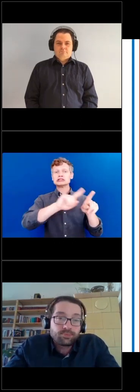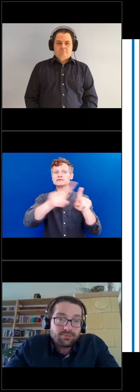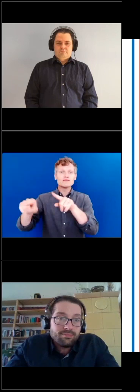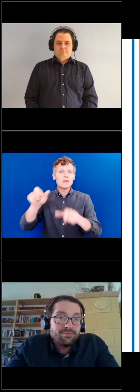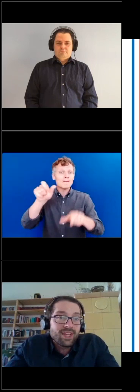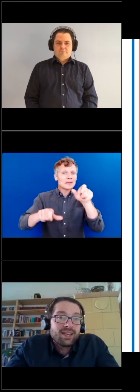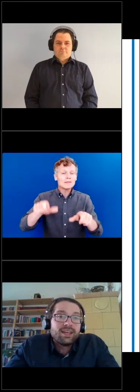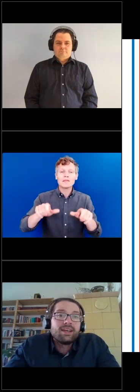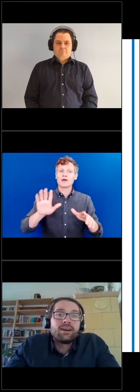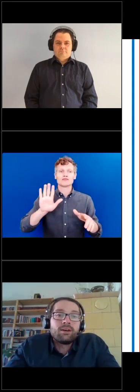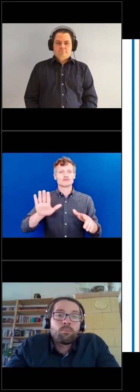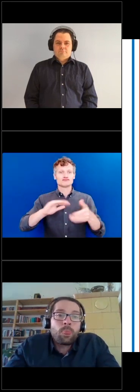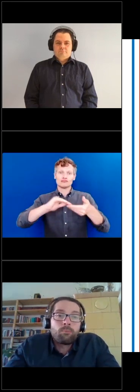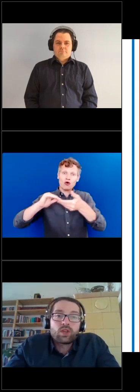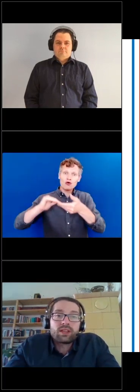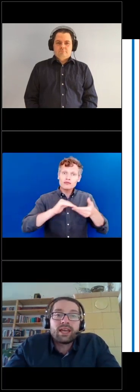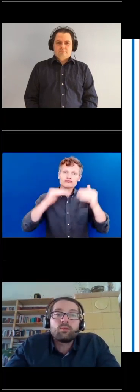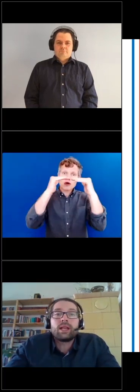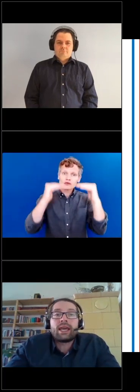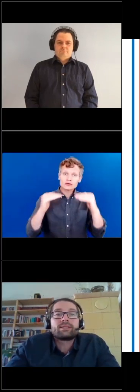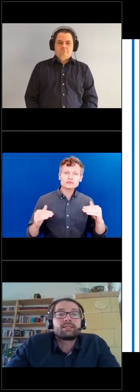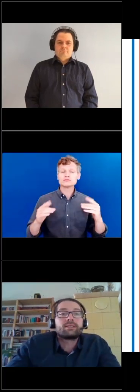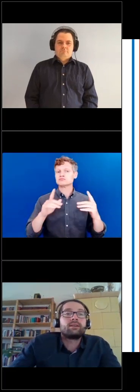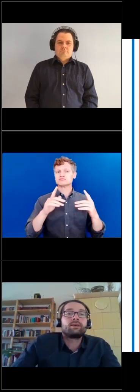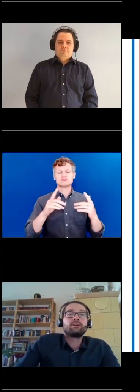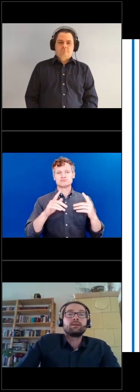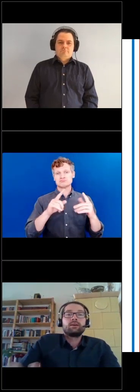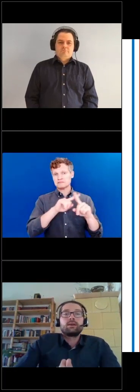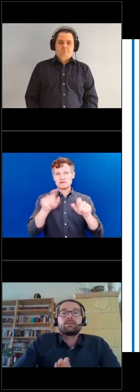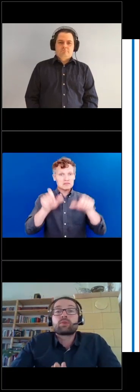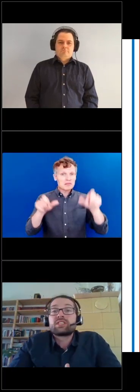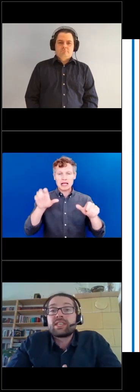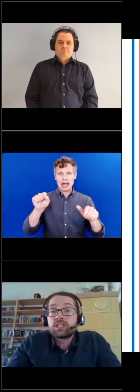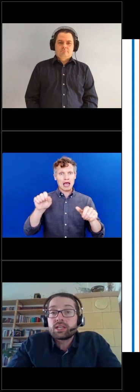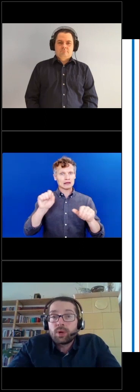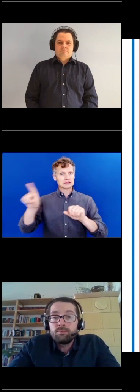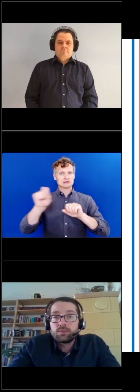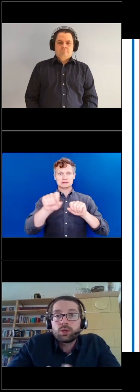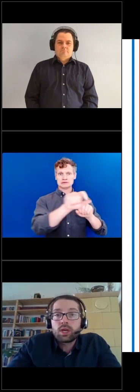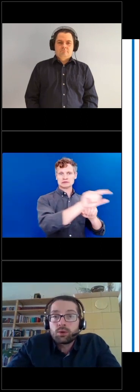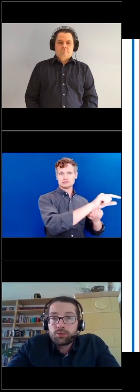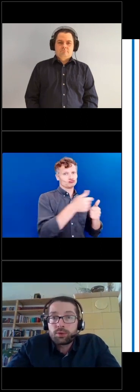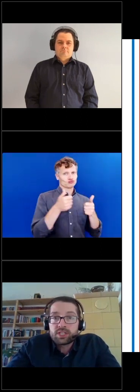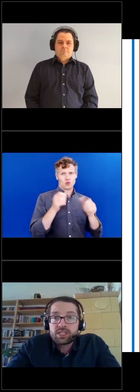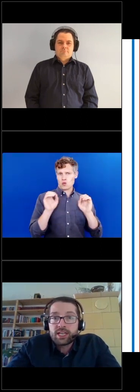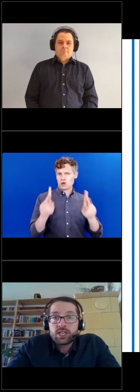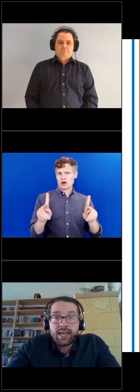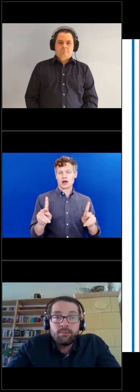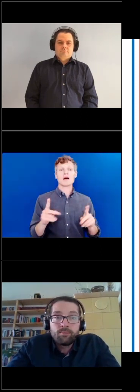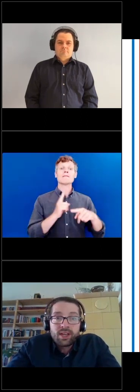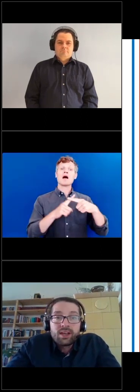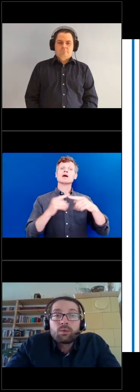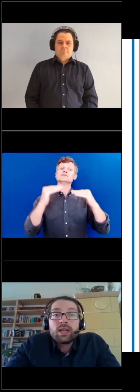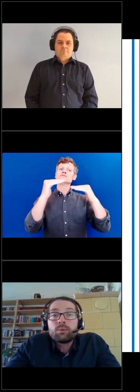stakeholders. Then we will add the presentation as well. So you can go through the presentation